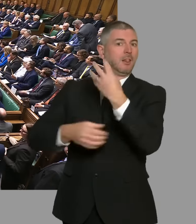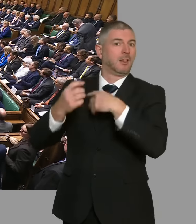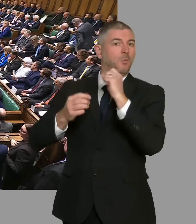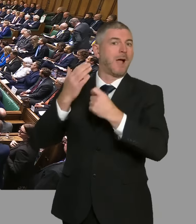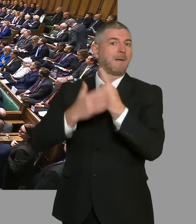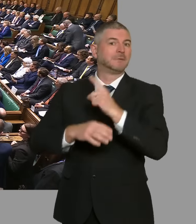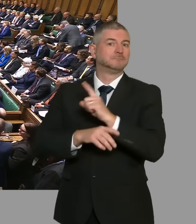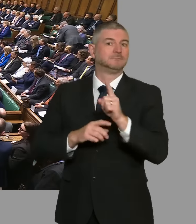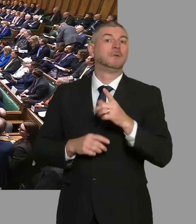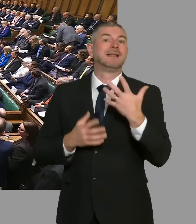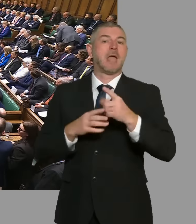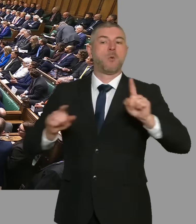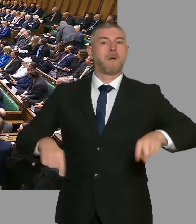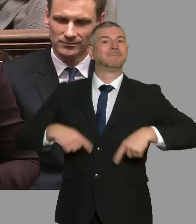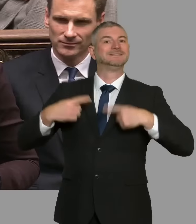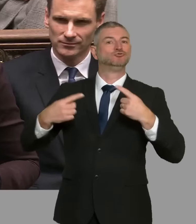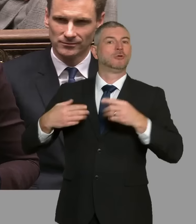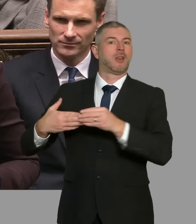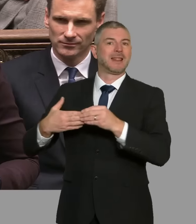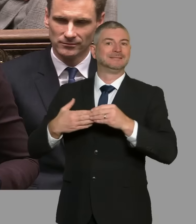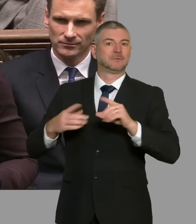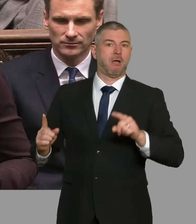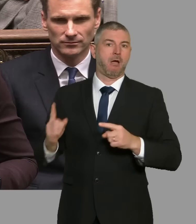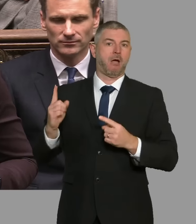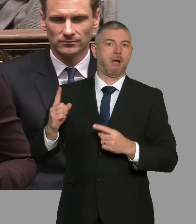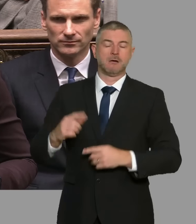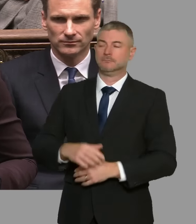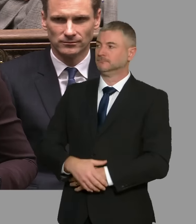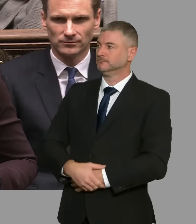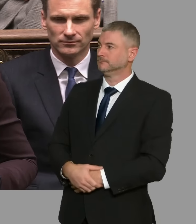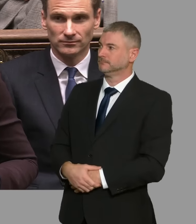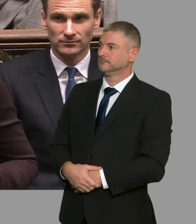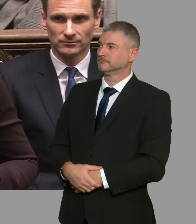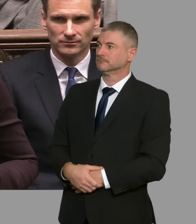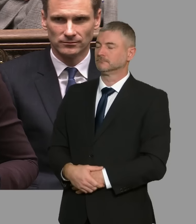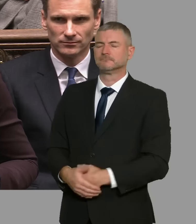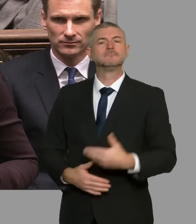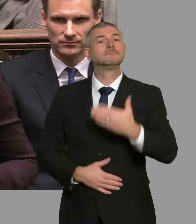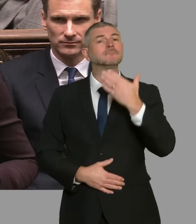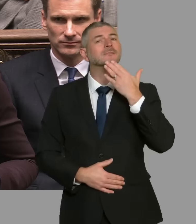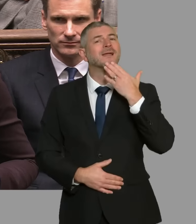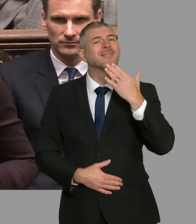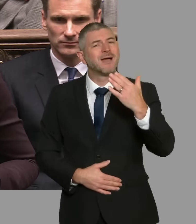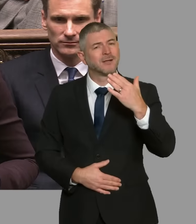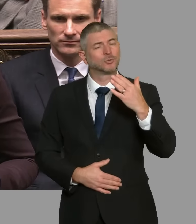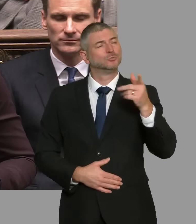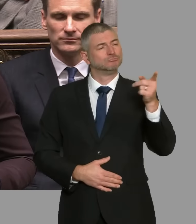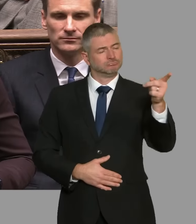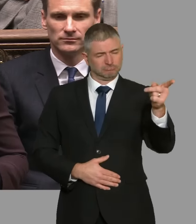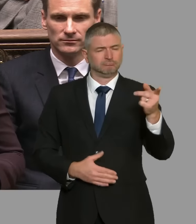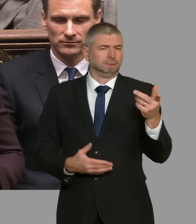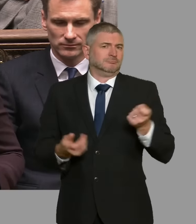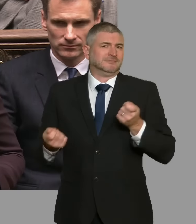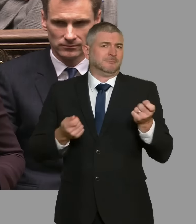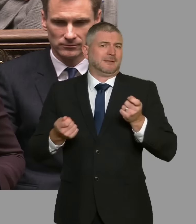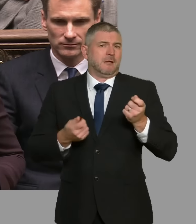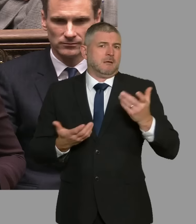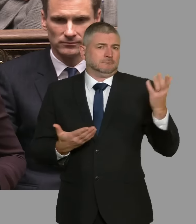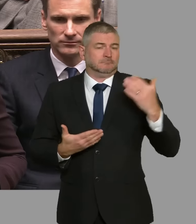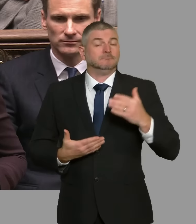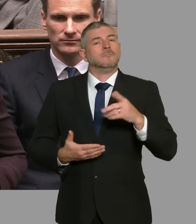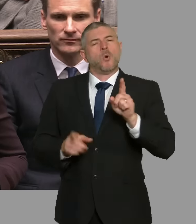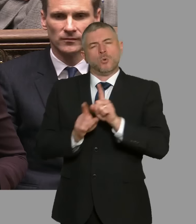Thank you, Mr. Speaker. And can I associate my party with the Prime Minister's comments about Remembrance Week, and also his comments